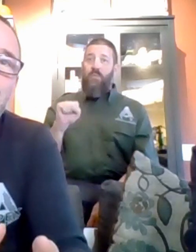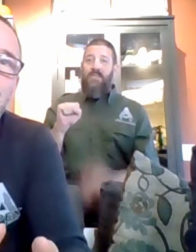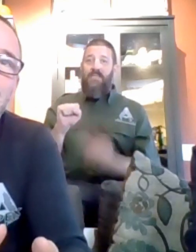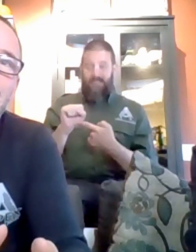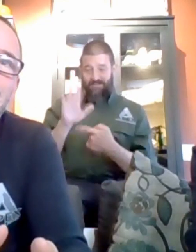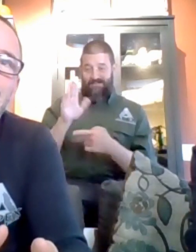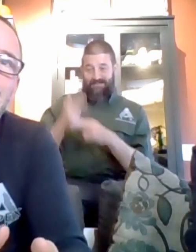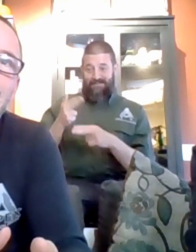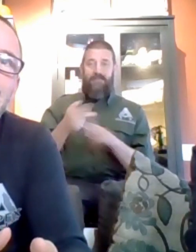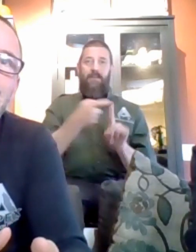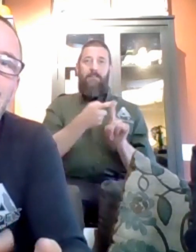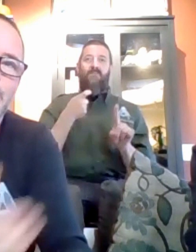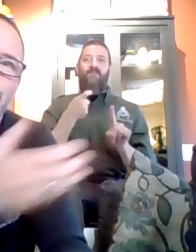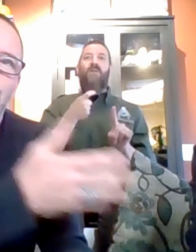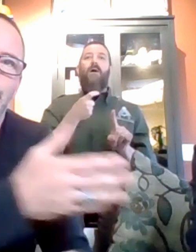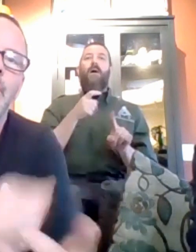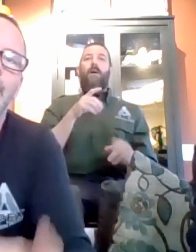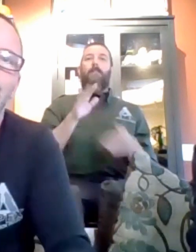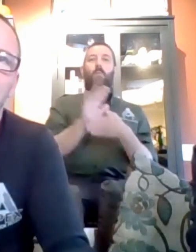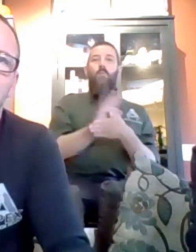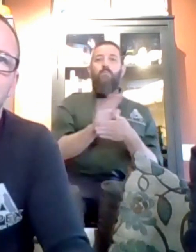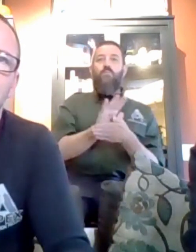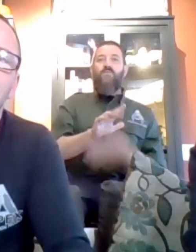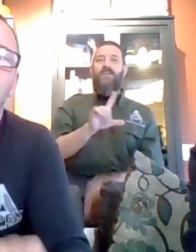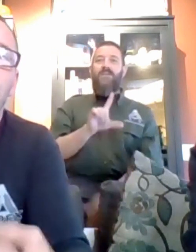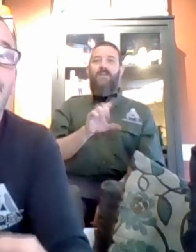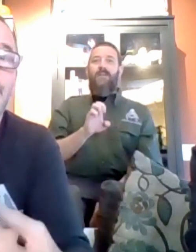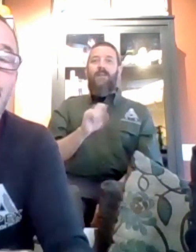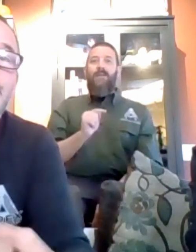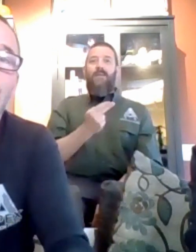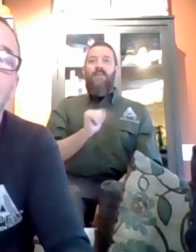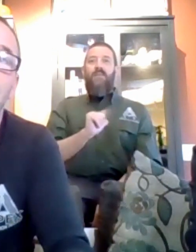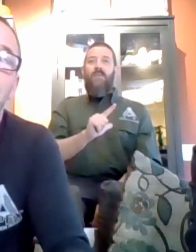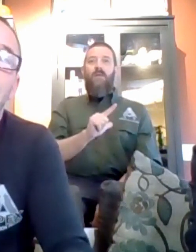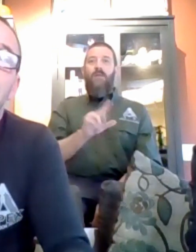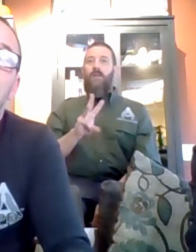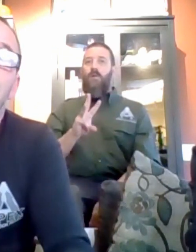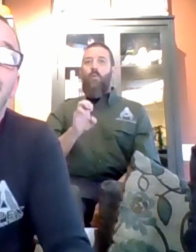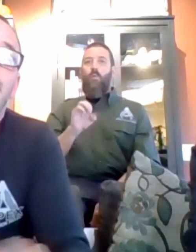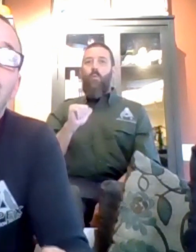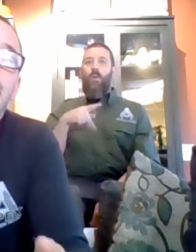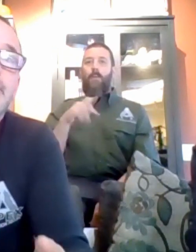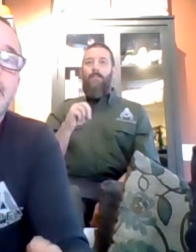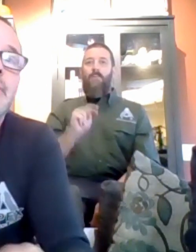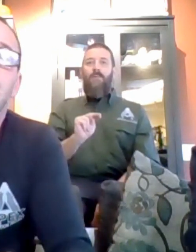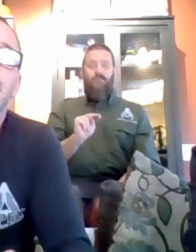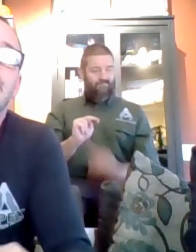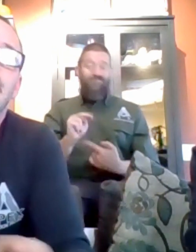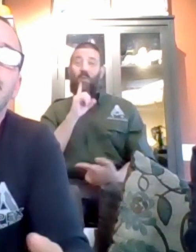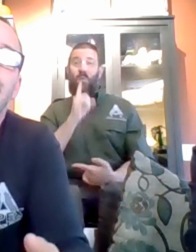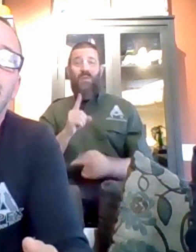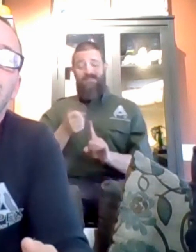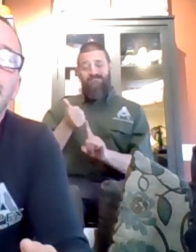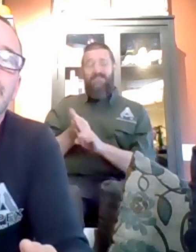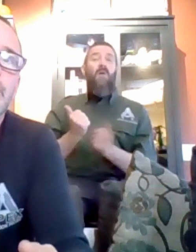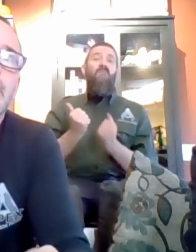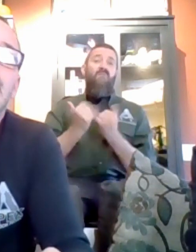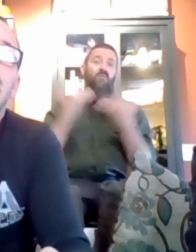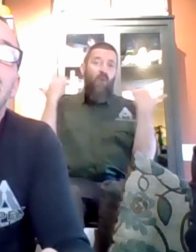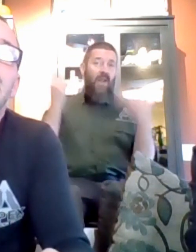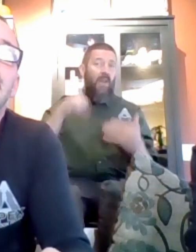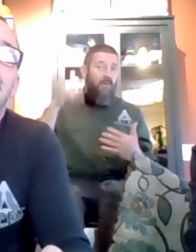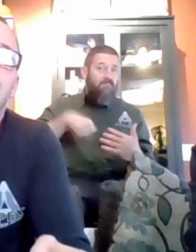Weapon. Reason being, he, as you saw with Paula, likes to jump up. But when we first got him, as friendly